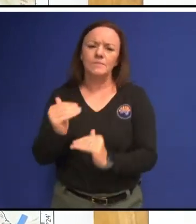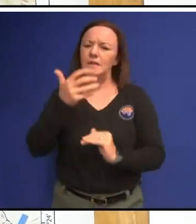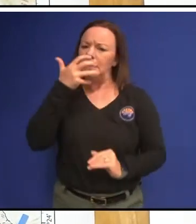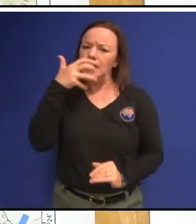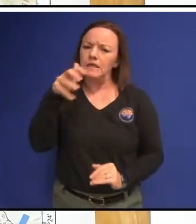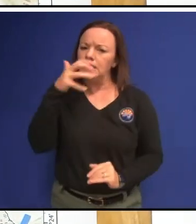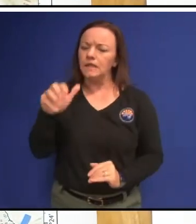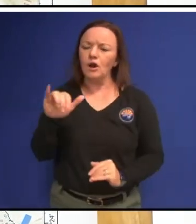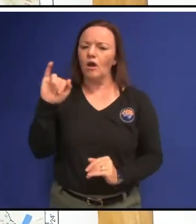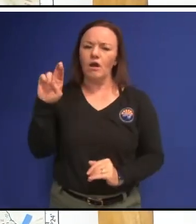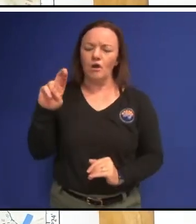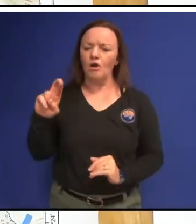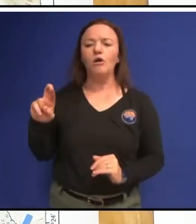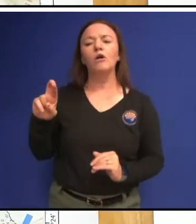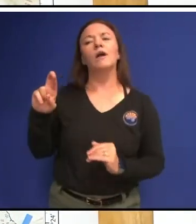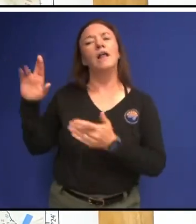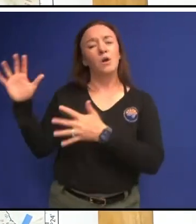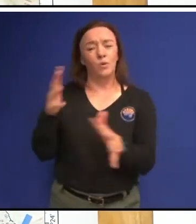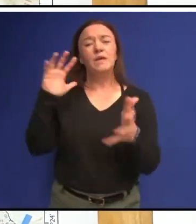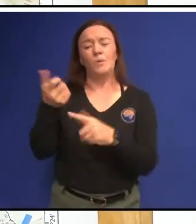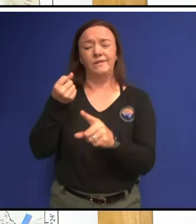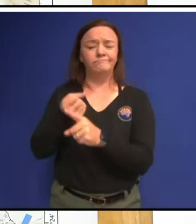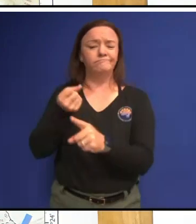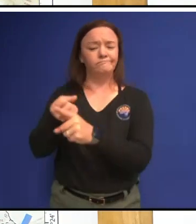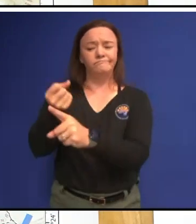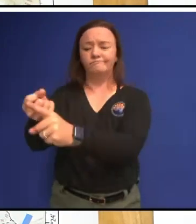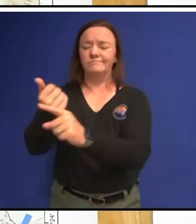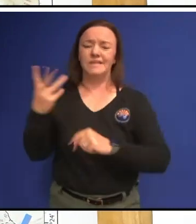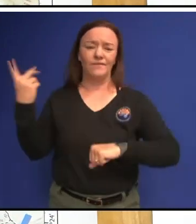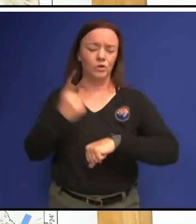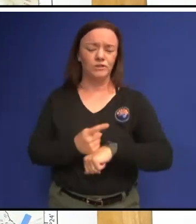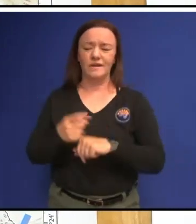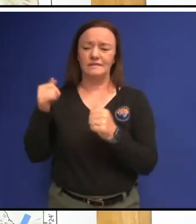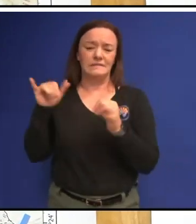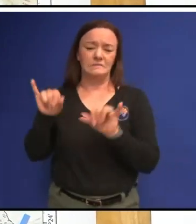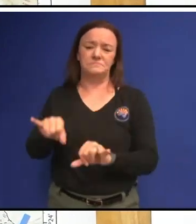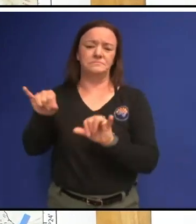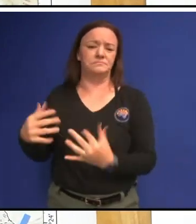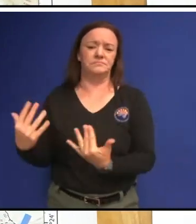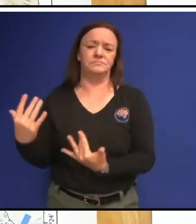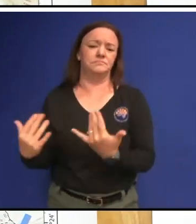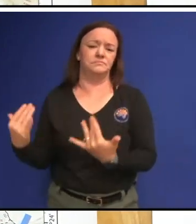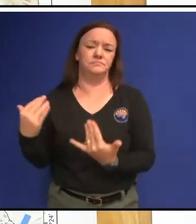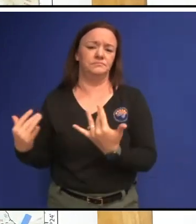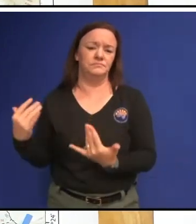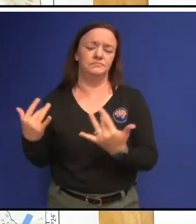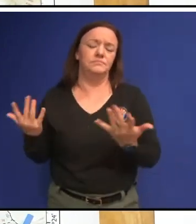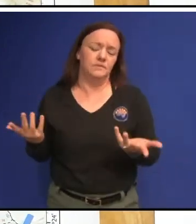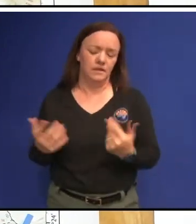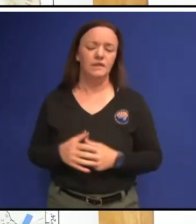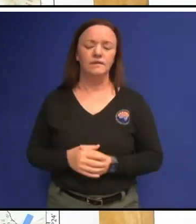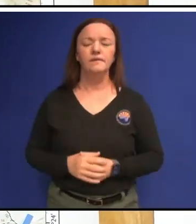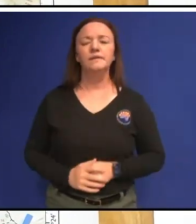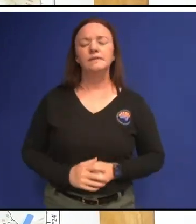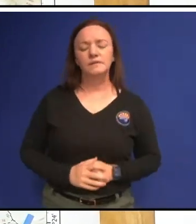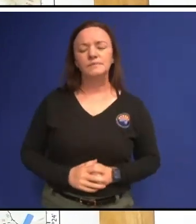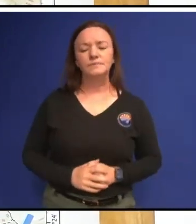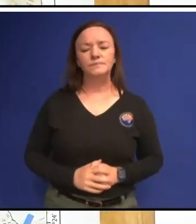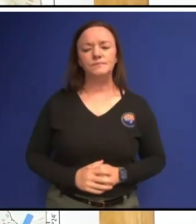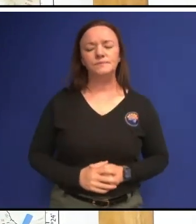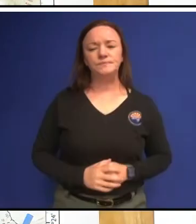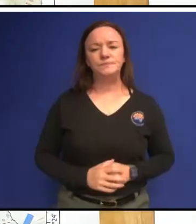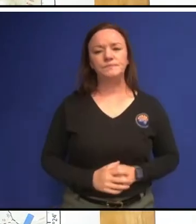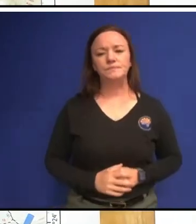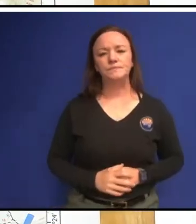It's been tested by the wind multiple days, and it is continued to stay in its footprint. The